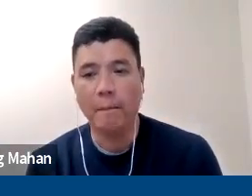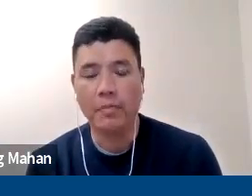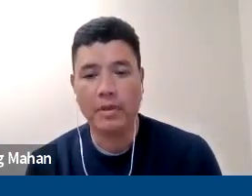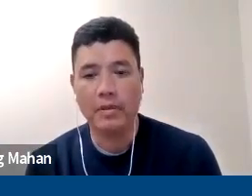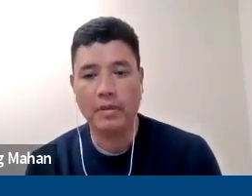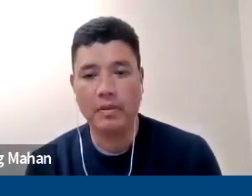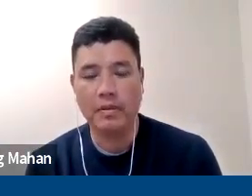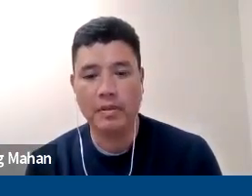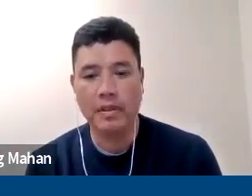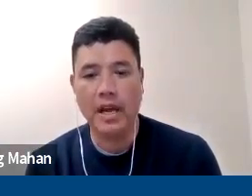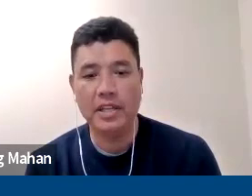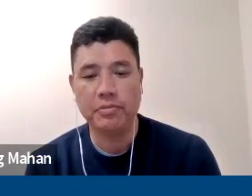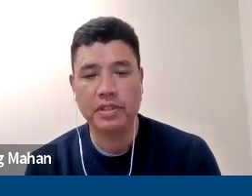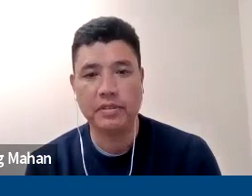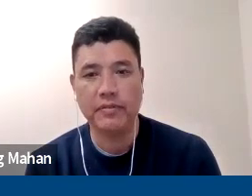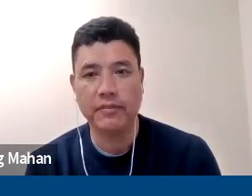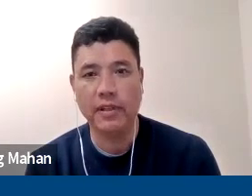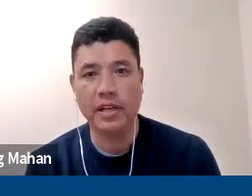information or not.